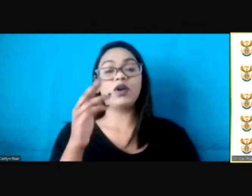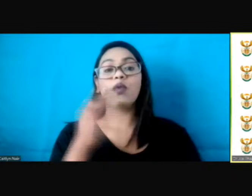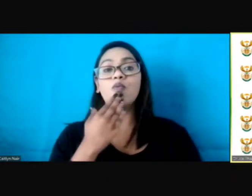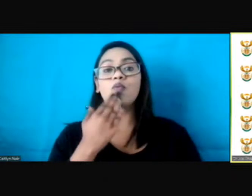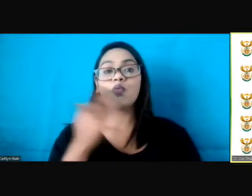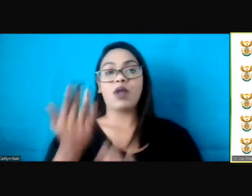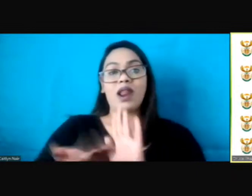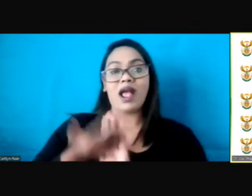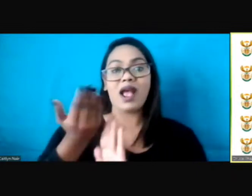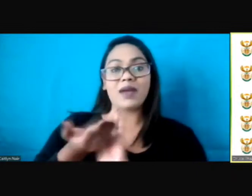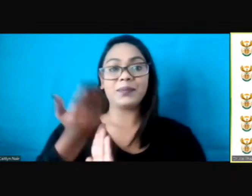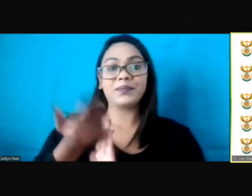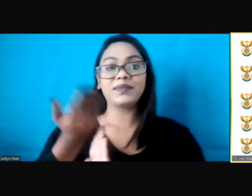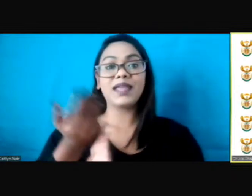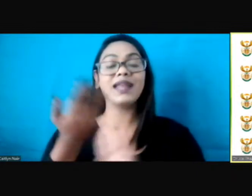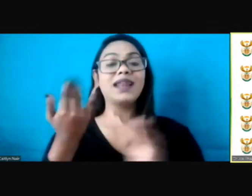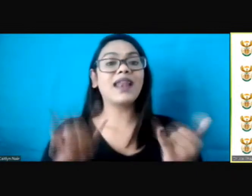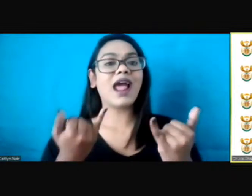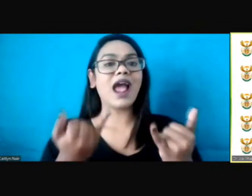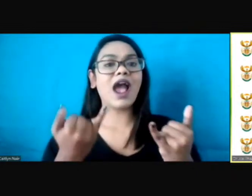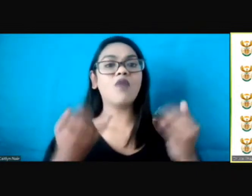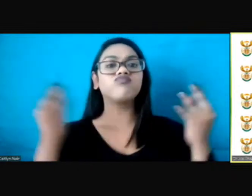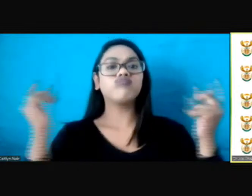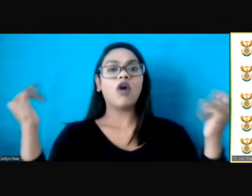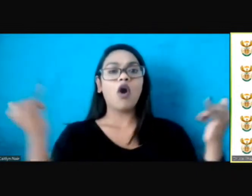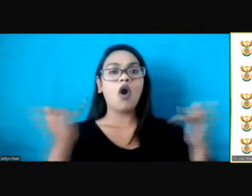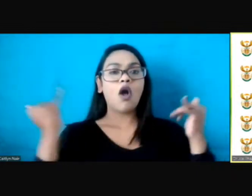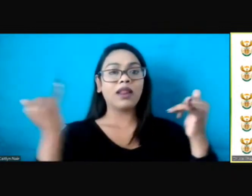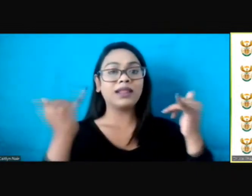the difficulties of the festive season,